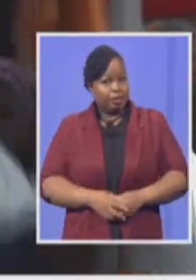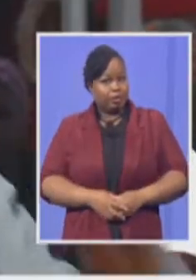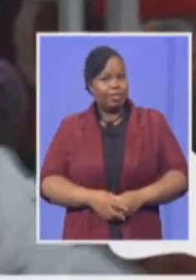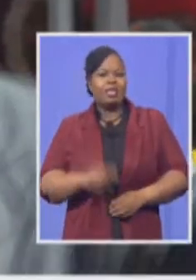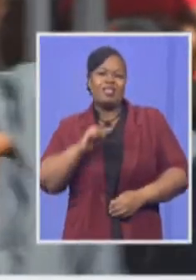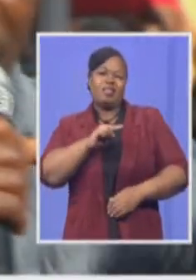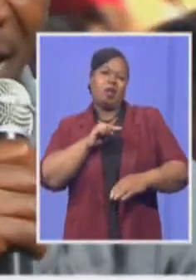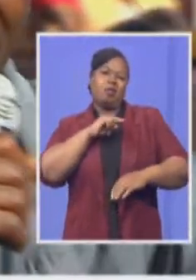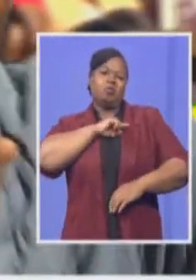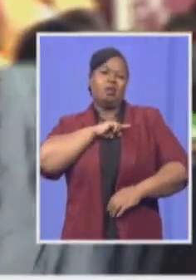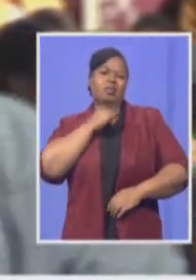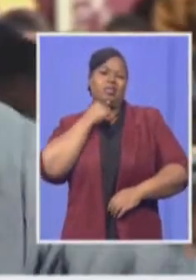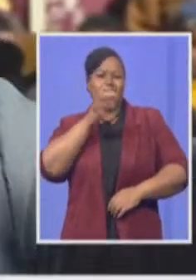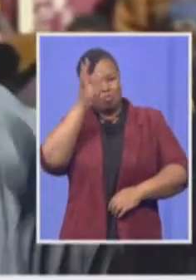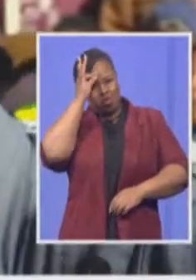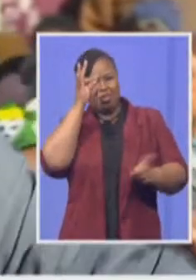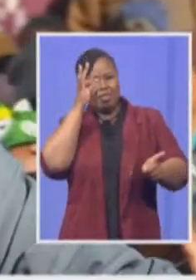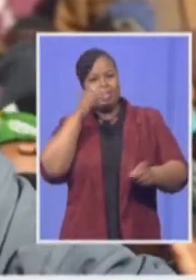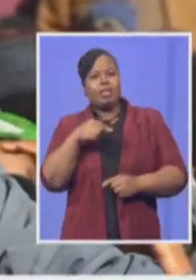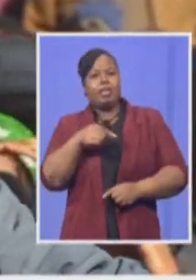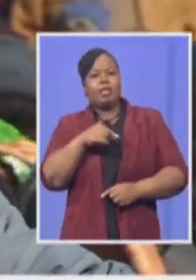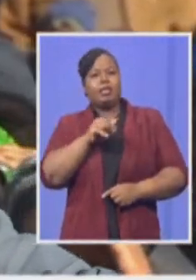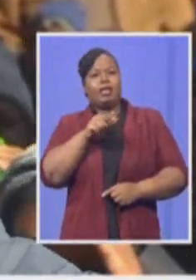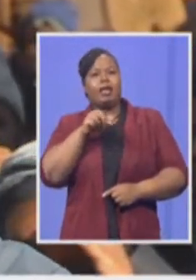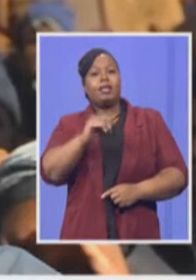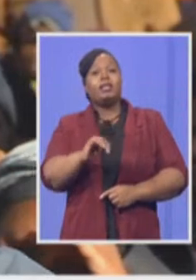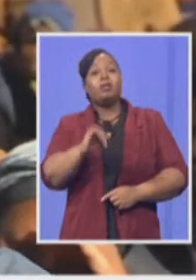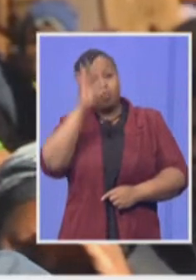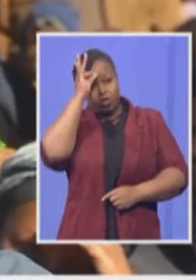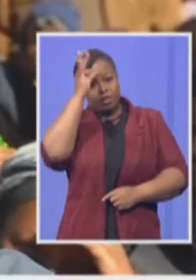they regard that police station as Guyana police station,